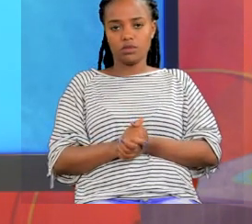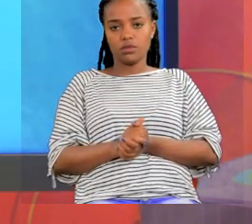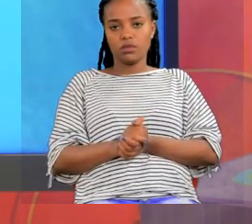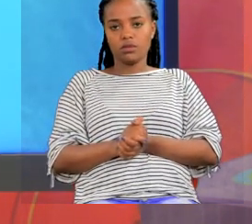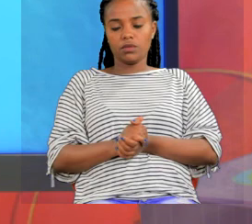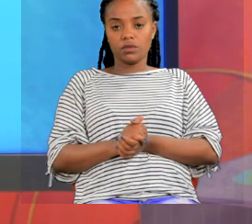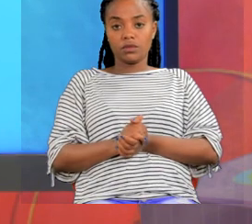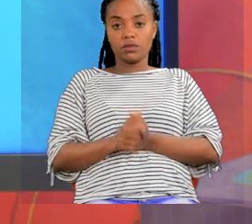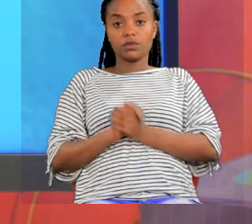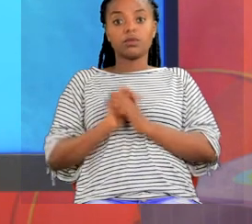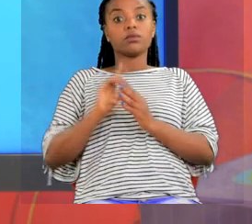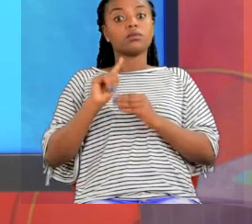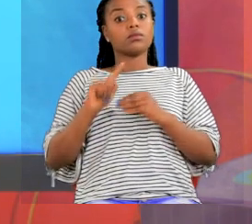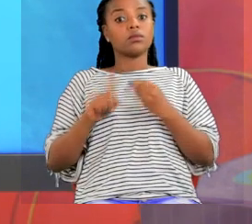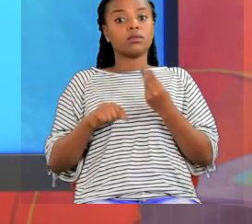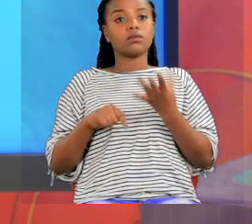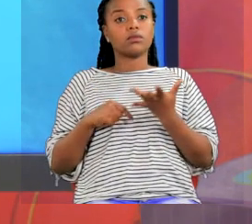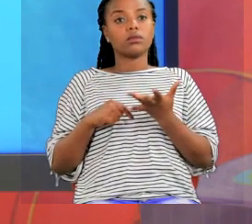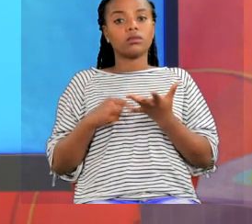So